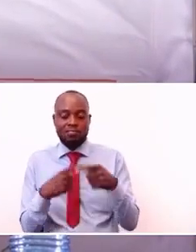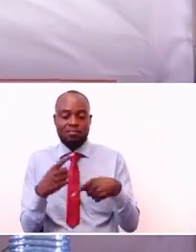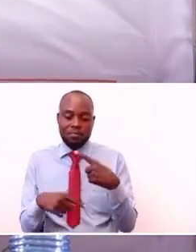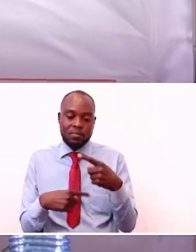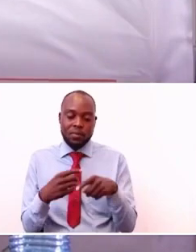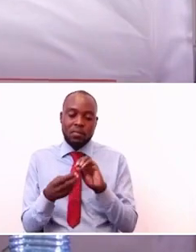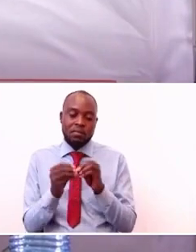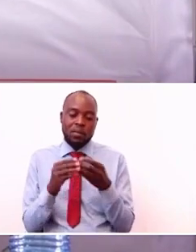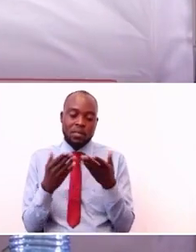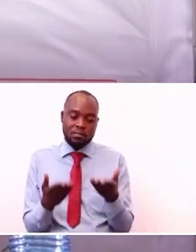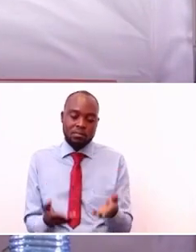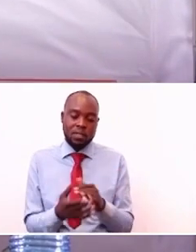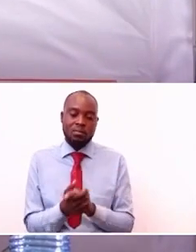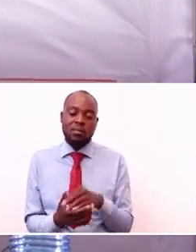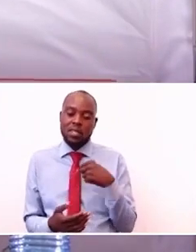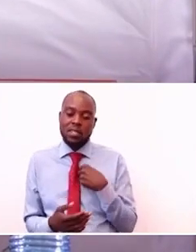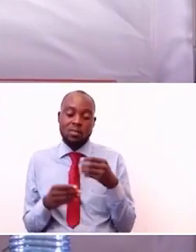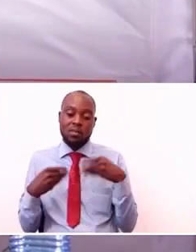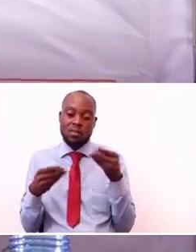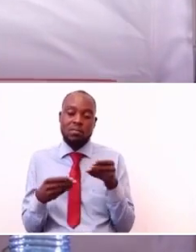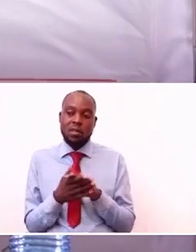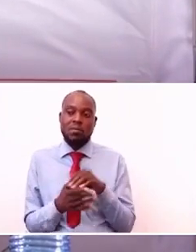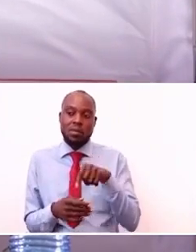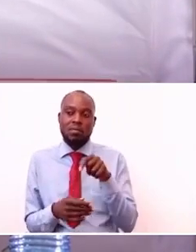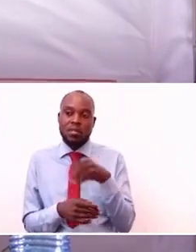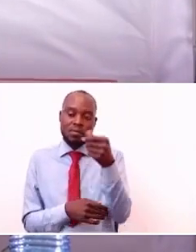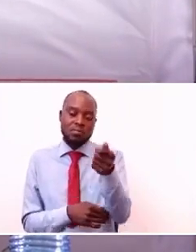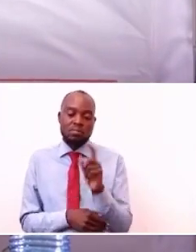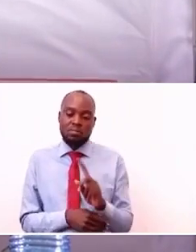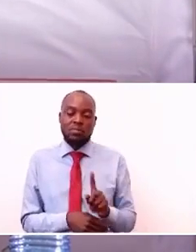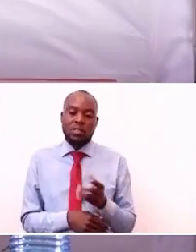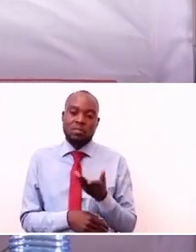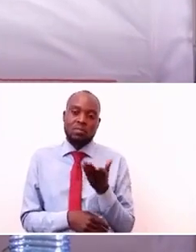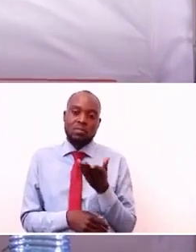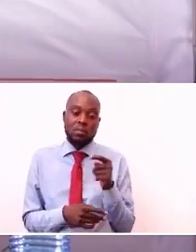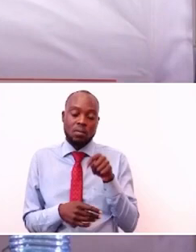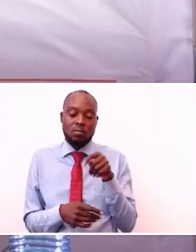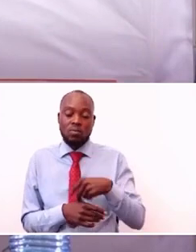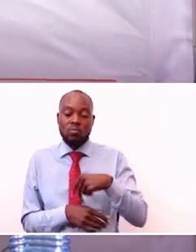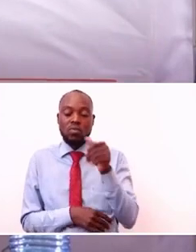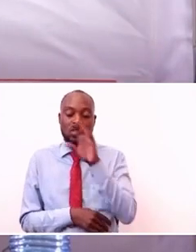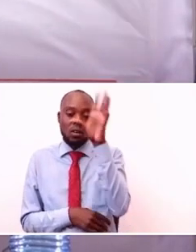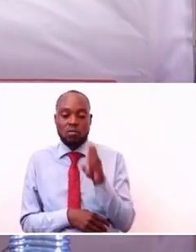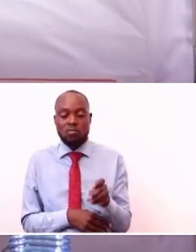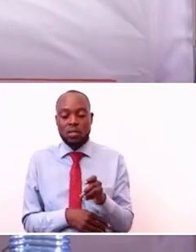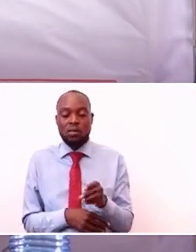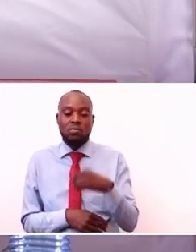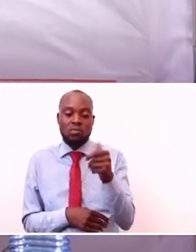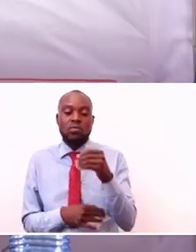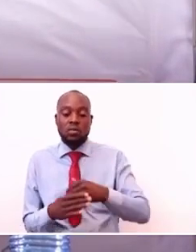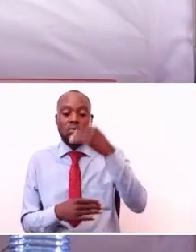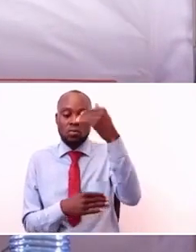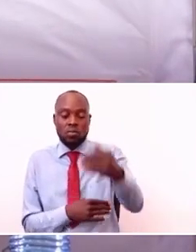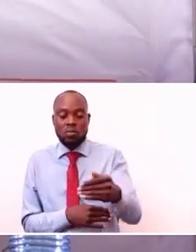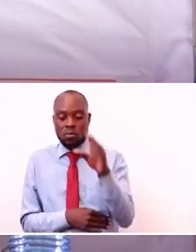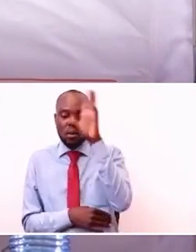happy and very passionate, but I'm not selling anything. I'm selling Africa here. I'm selling the future of Africa. I